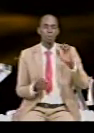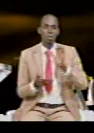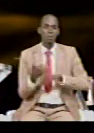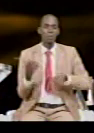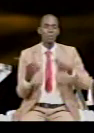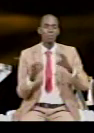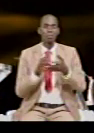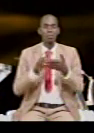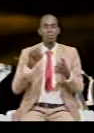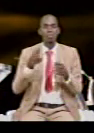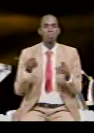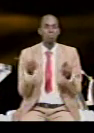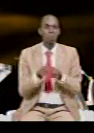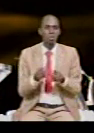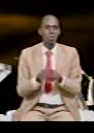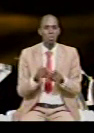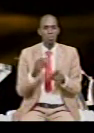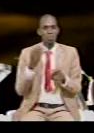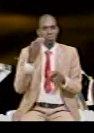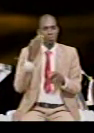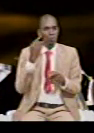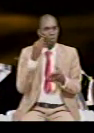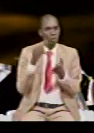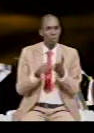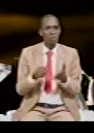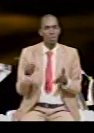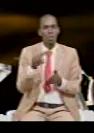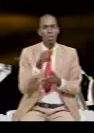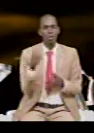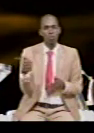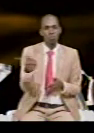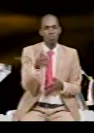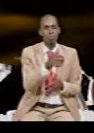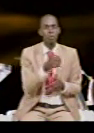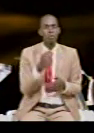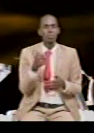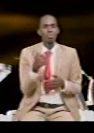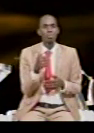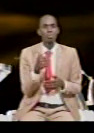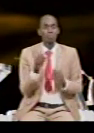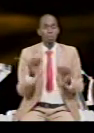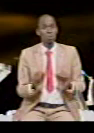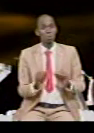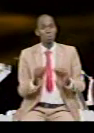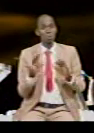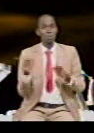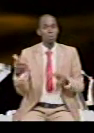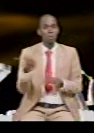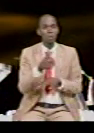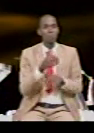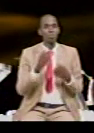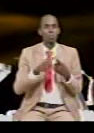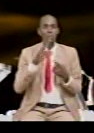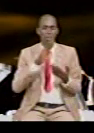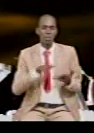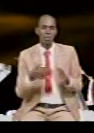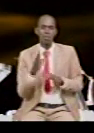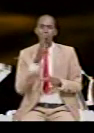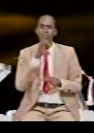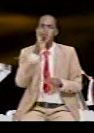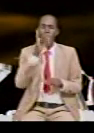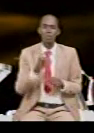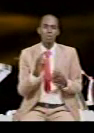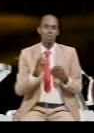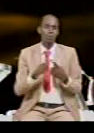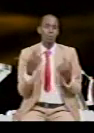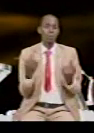Likewise, reckon ye yourselves, or ye also yourselves, to be dead indeed unto sin. That's